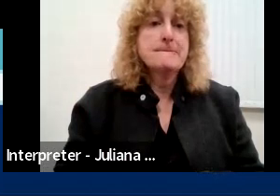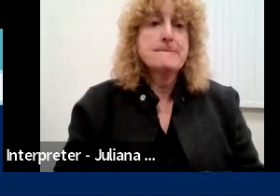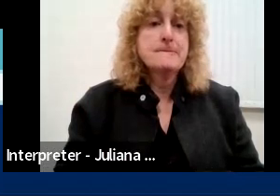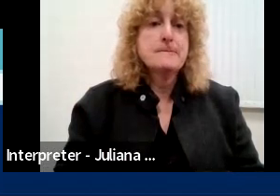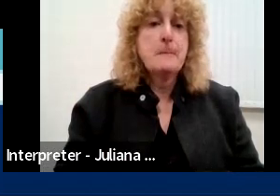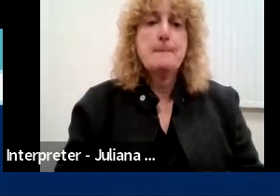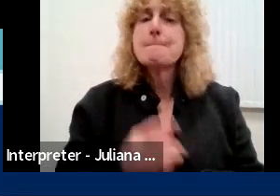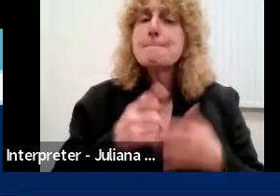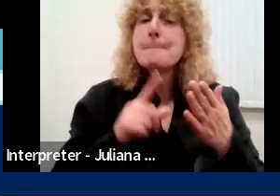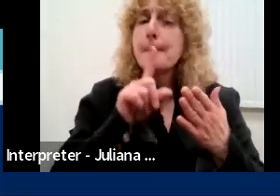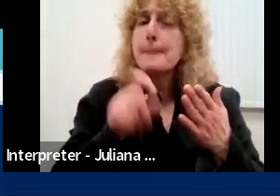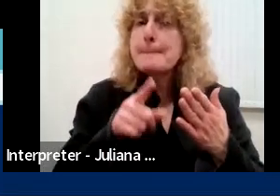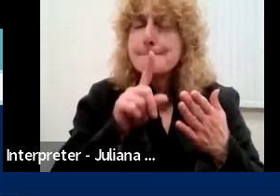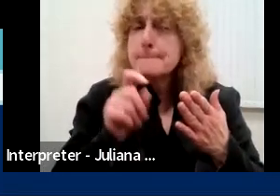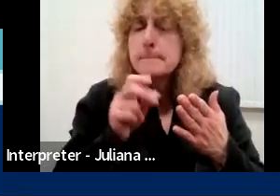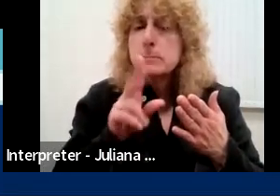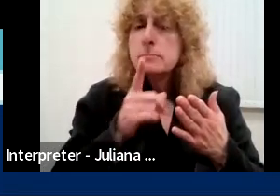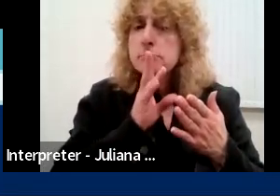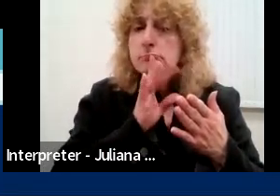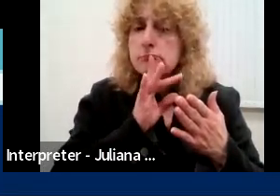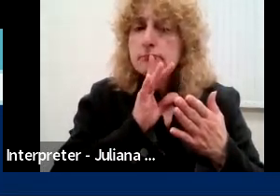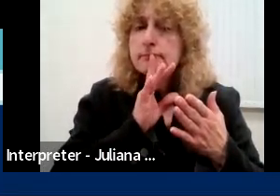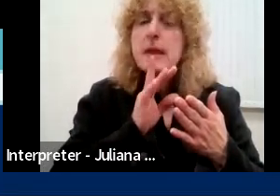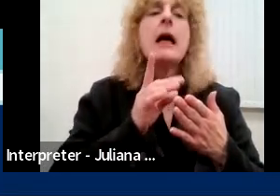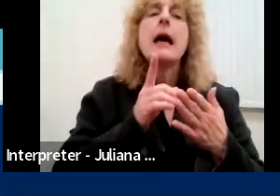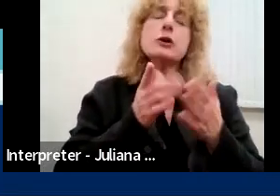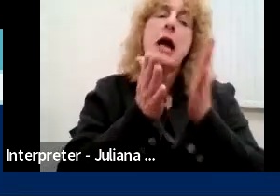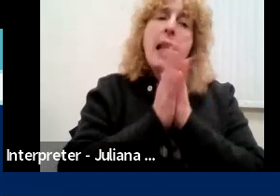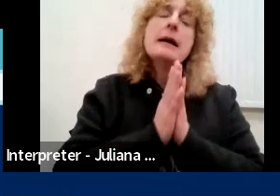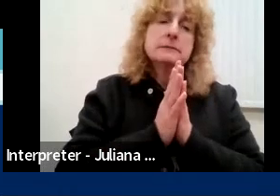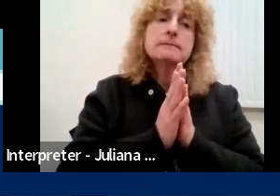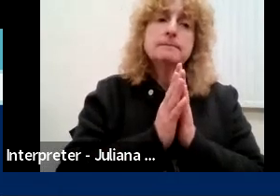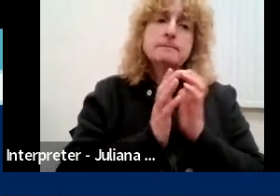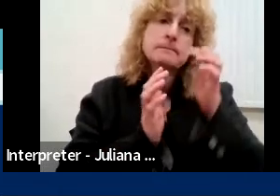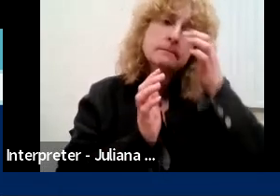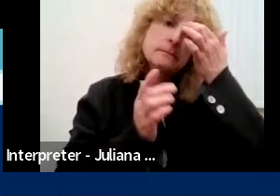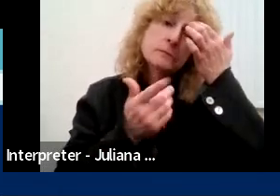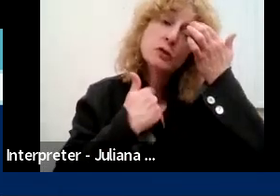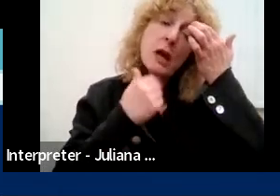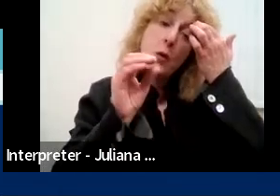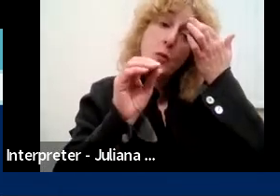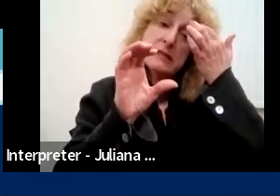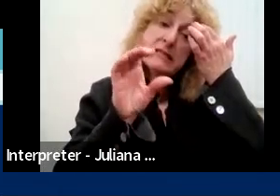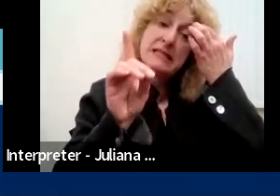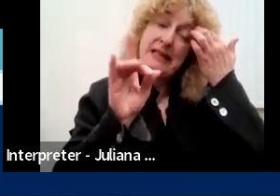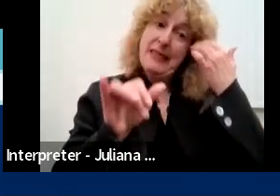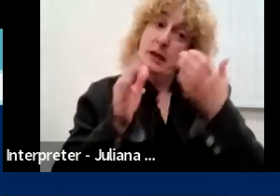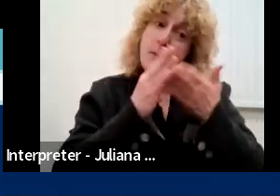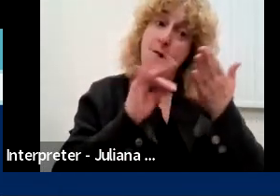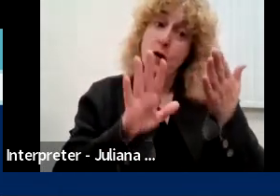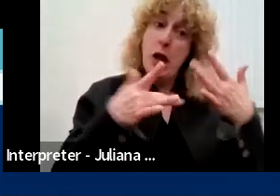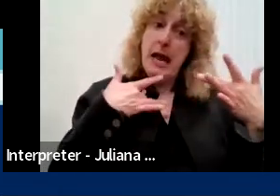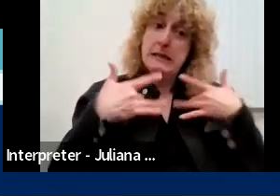What was the question? Was it a question or she was just telling me? Yeah, I think she's asking, she has OCD. Is this also a part of her